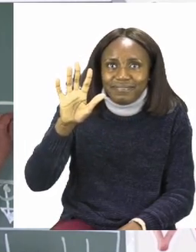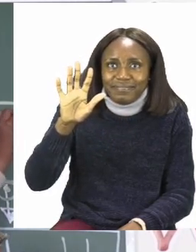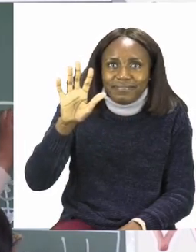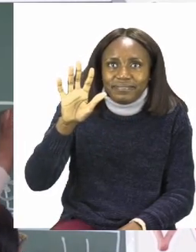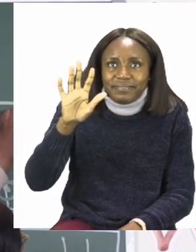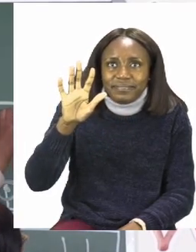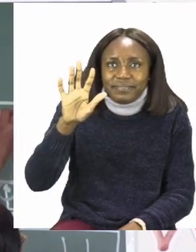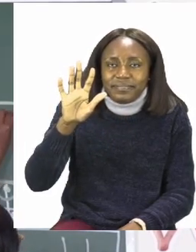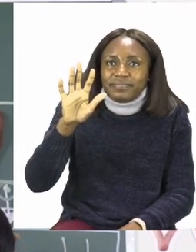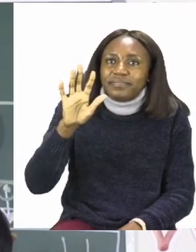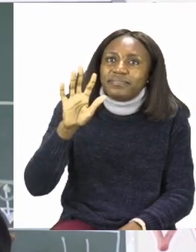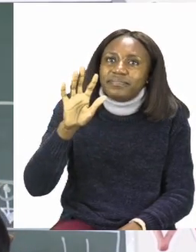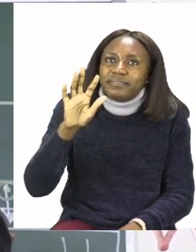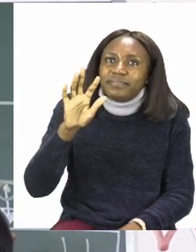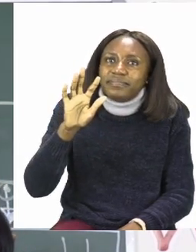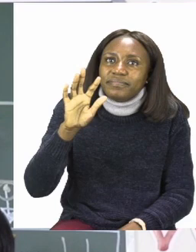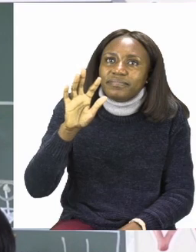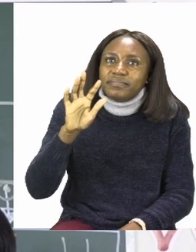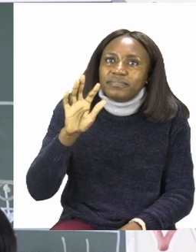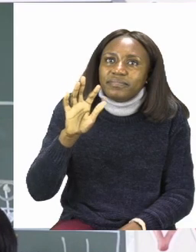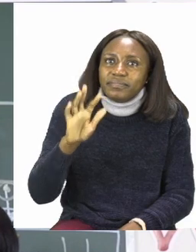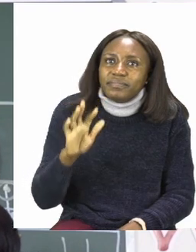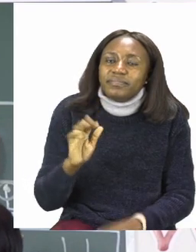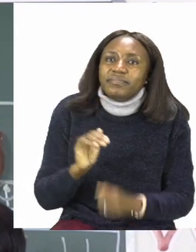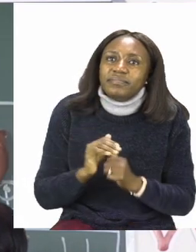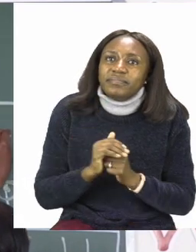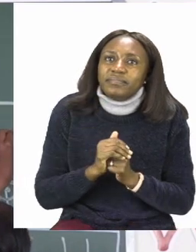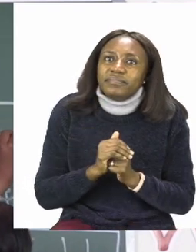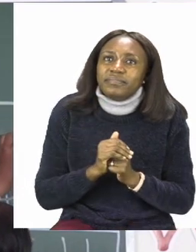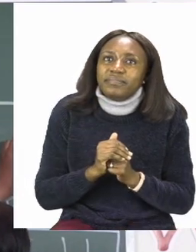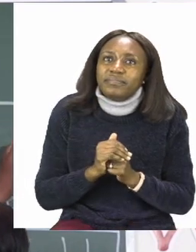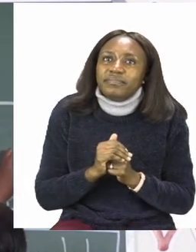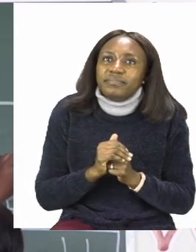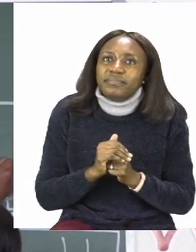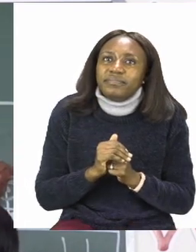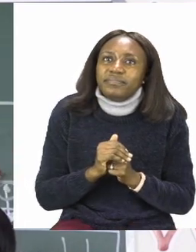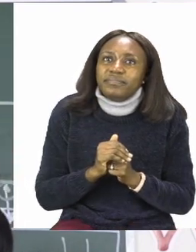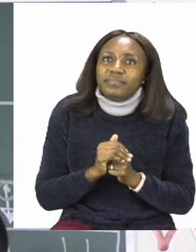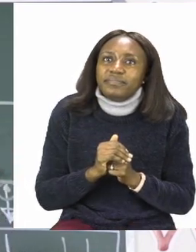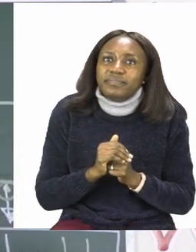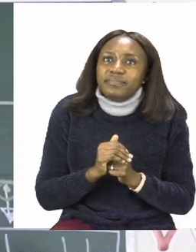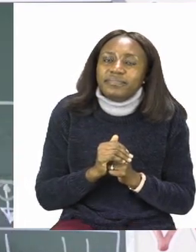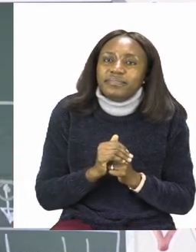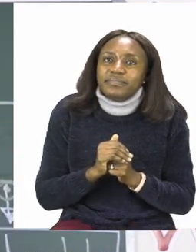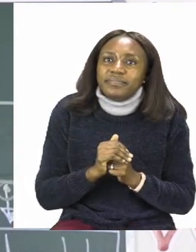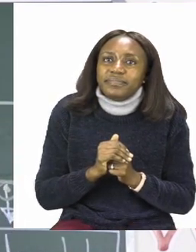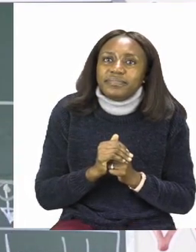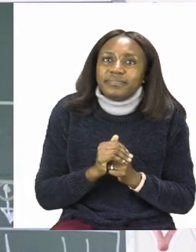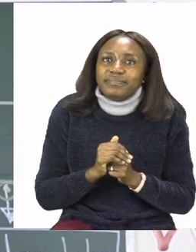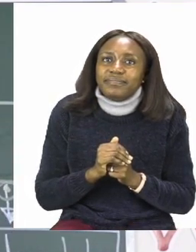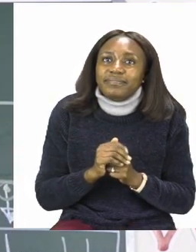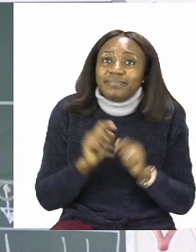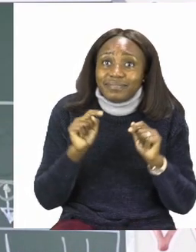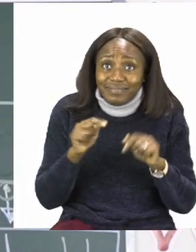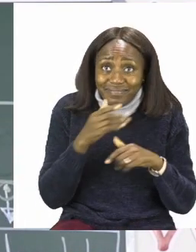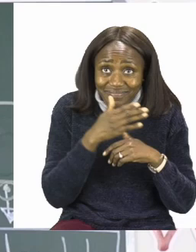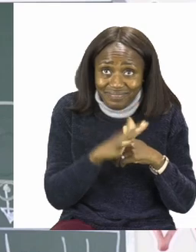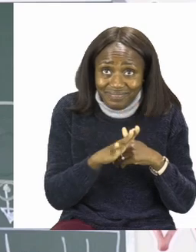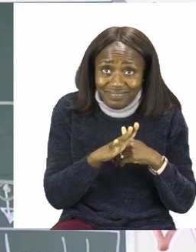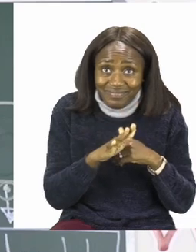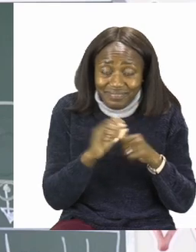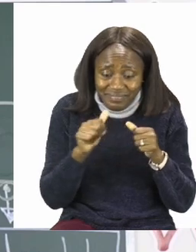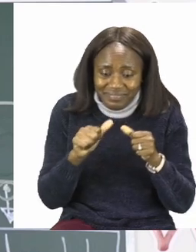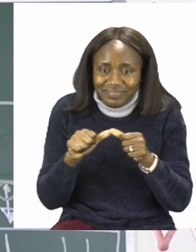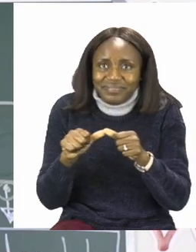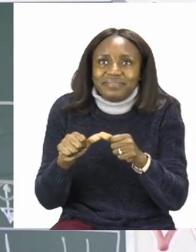5. We're going to write it in the box. Now we have done the second part